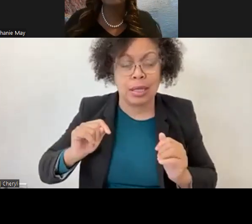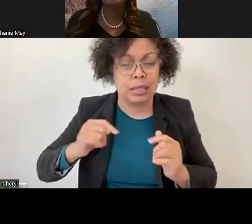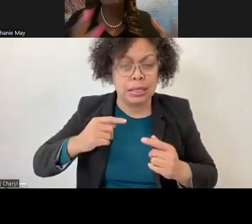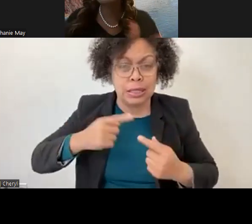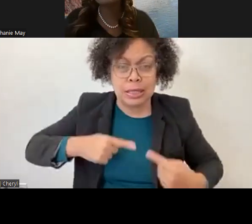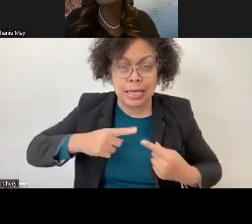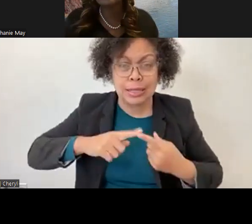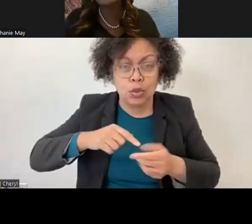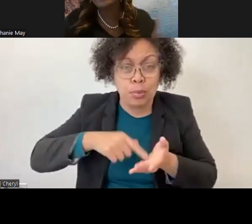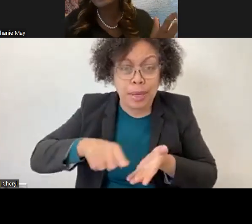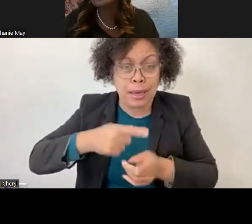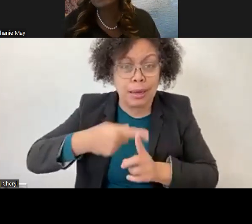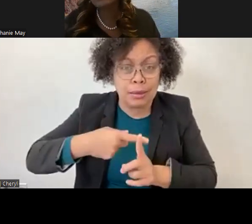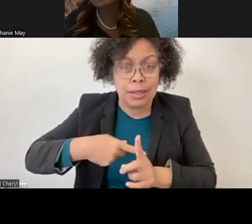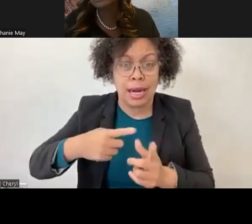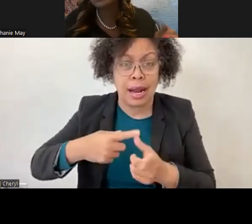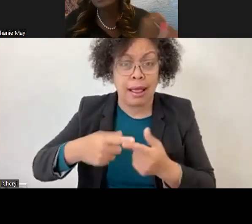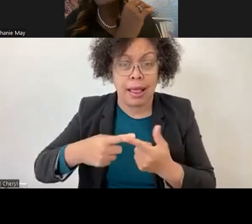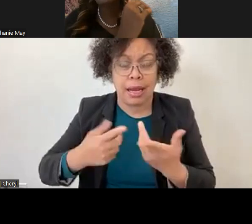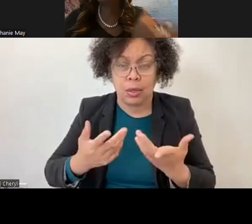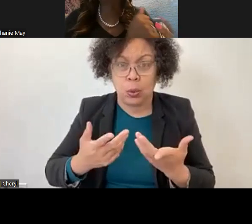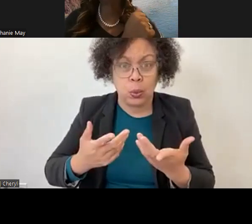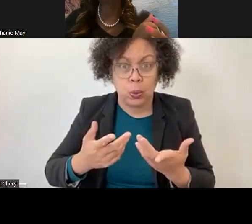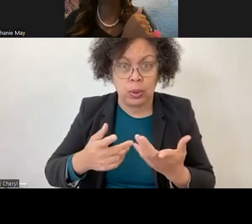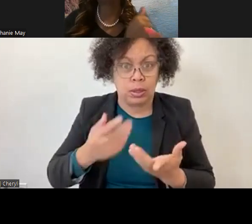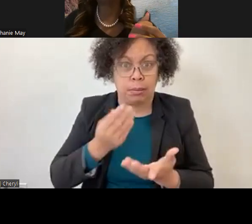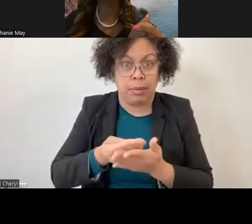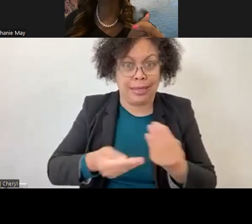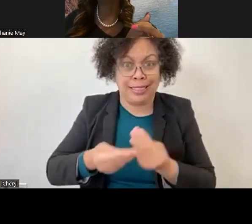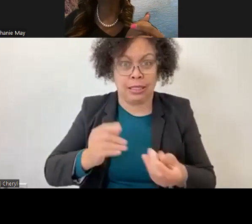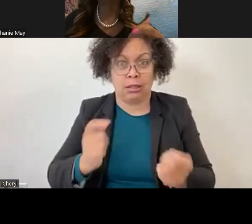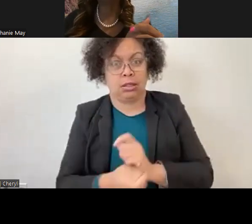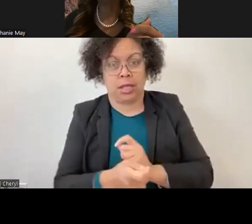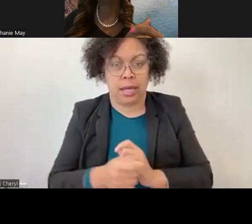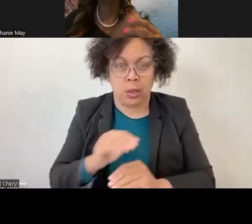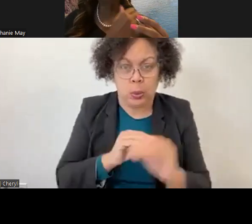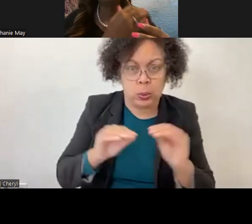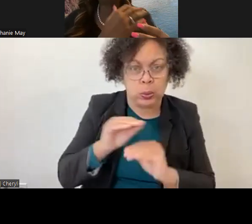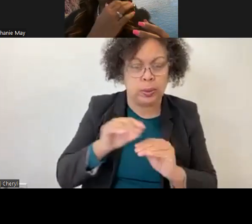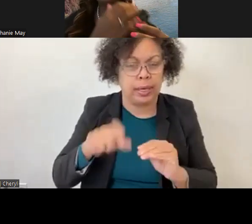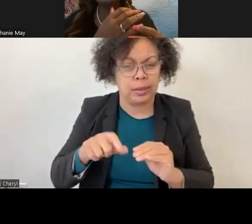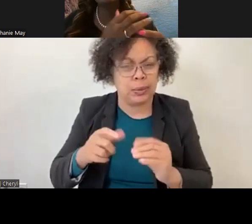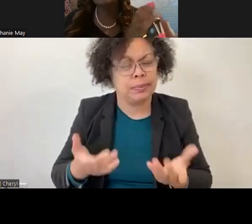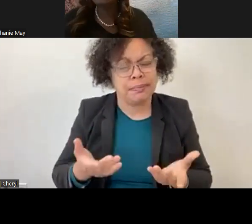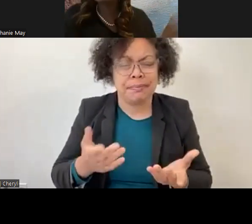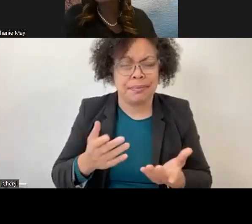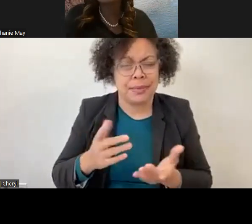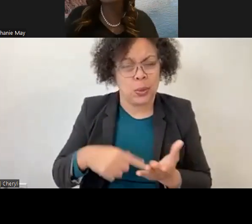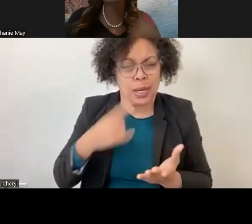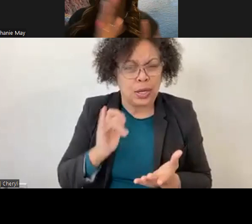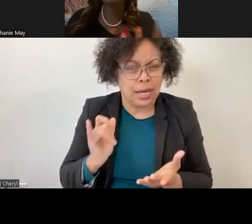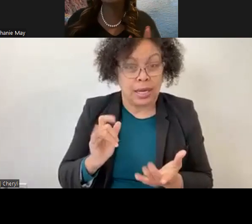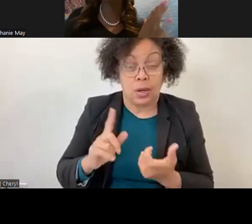any major line item in their budget? What did it look like when you had to leave